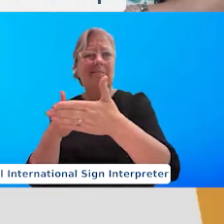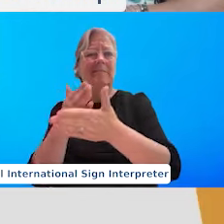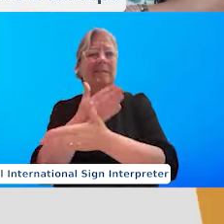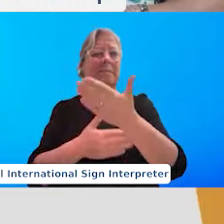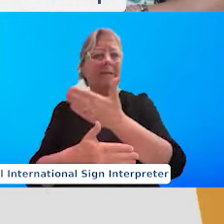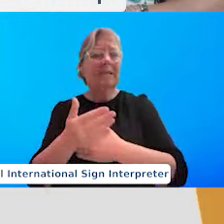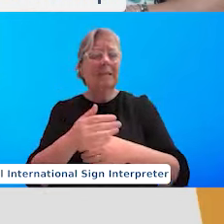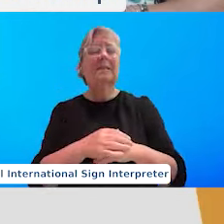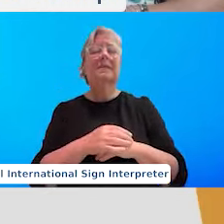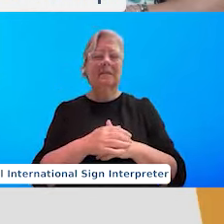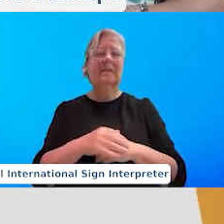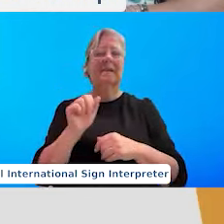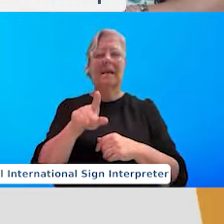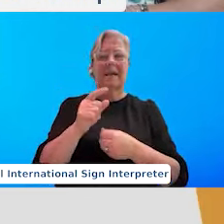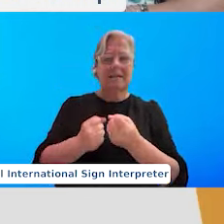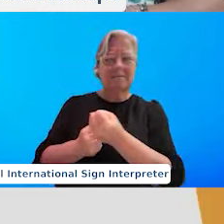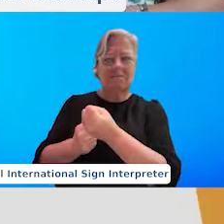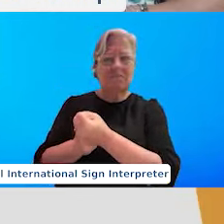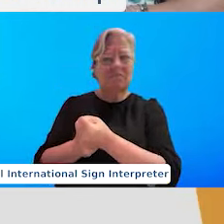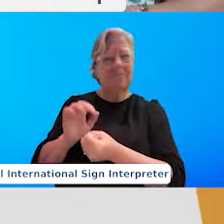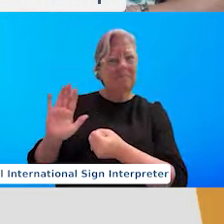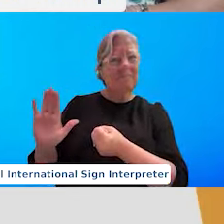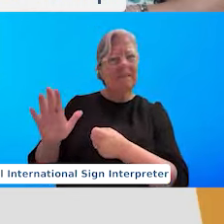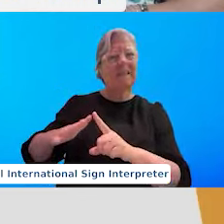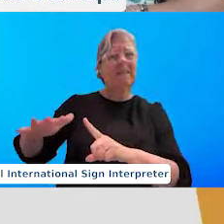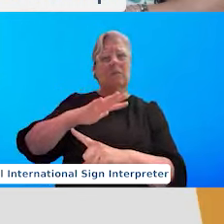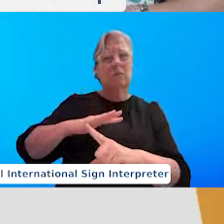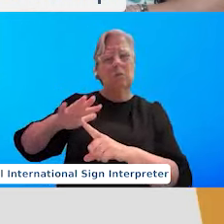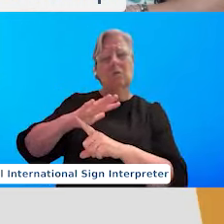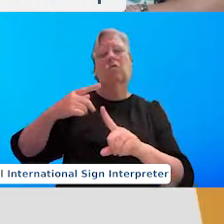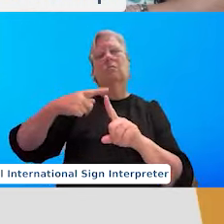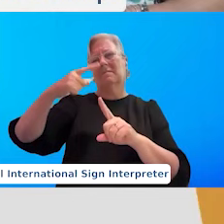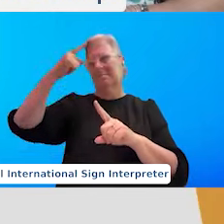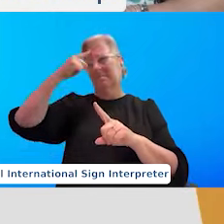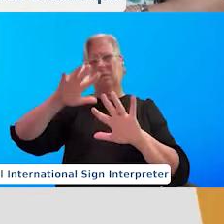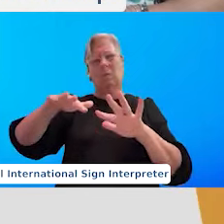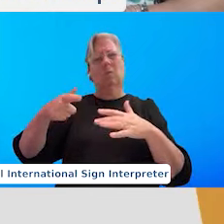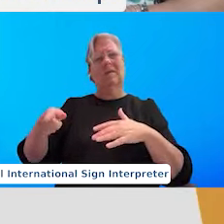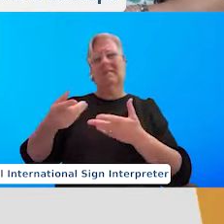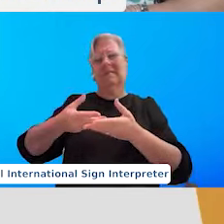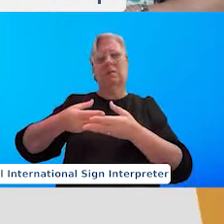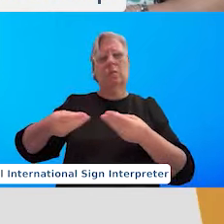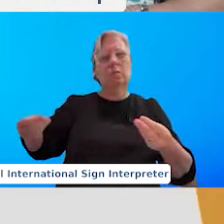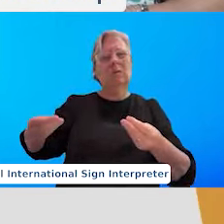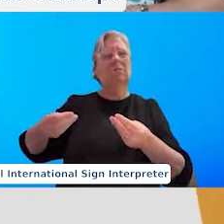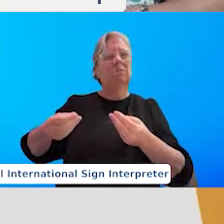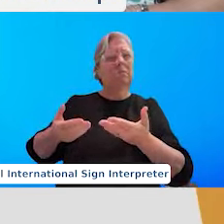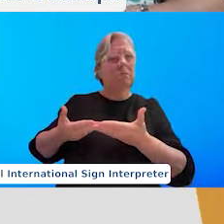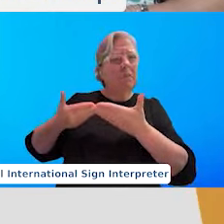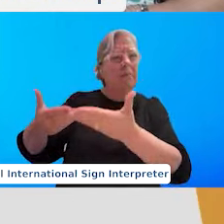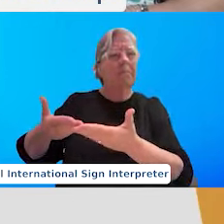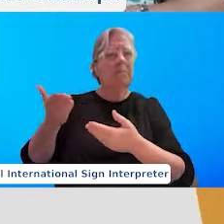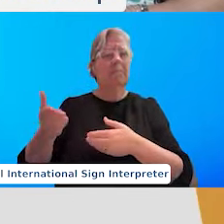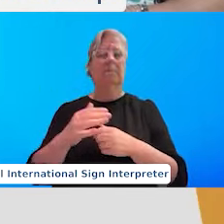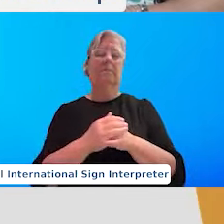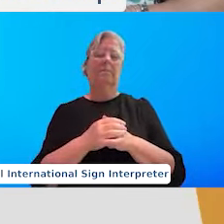we ensure sustainability and full inclusion of persons with disabilities. We provide data on the